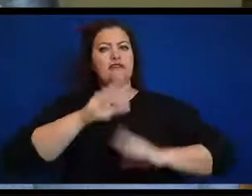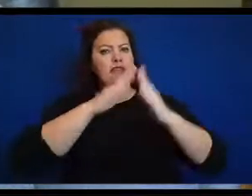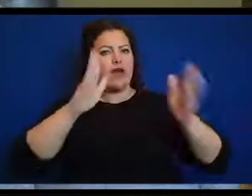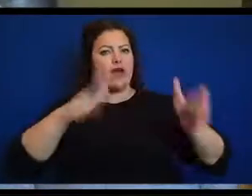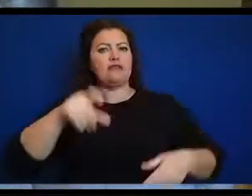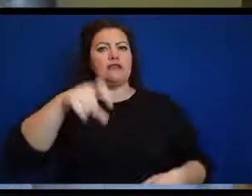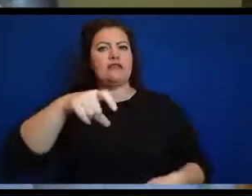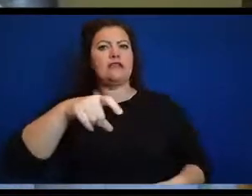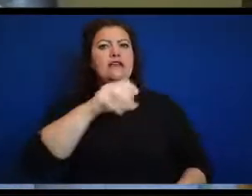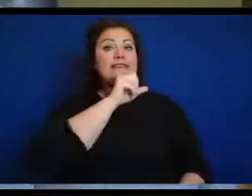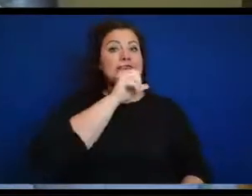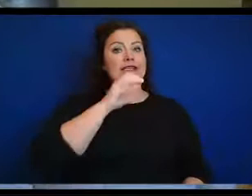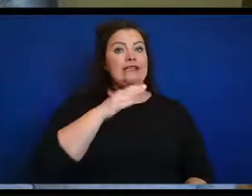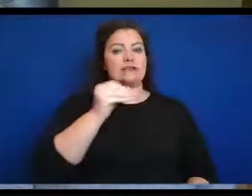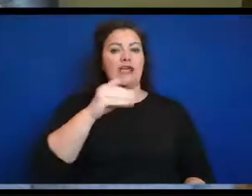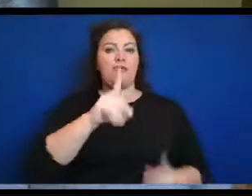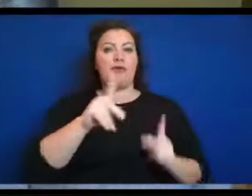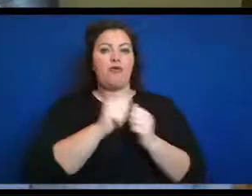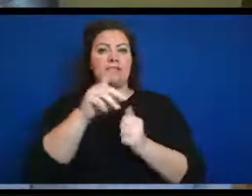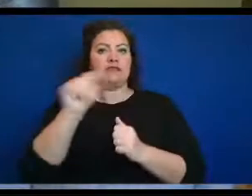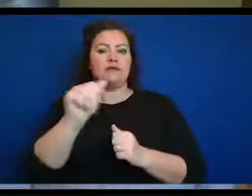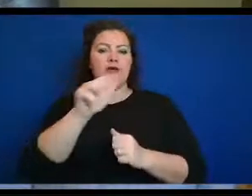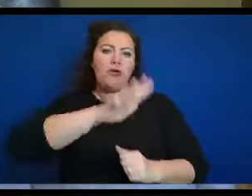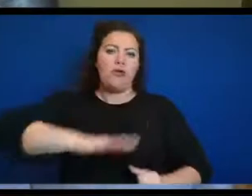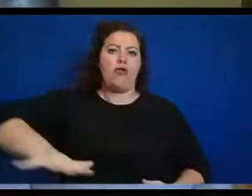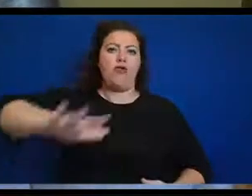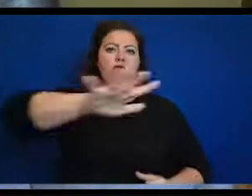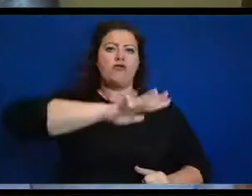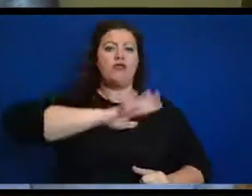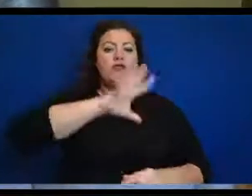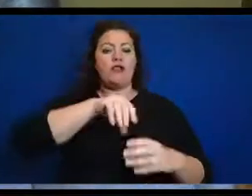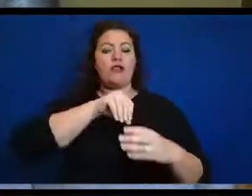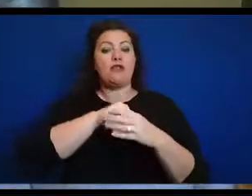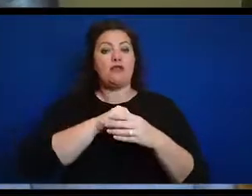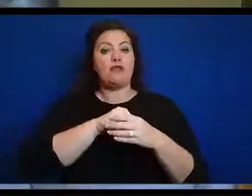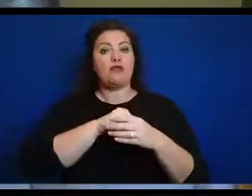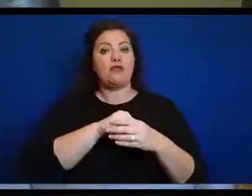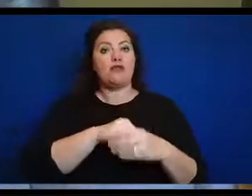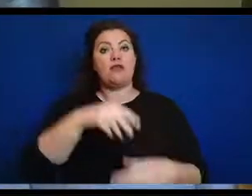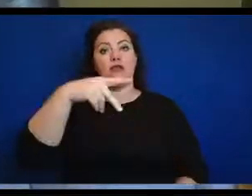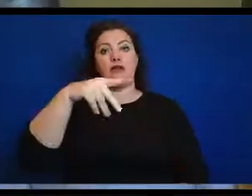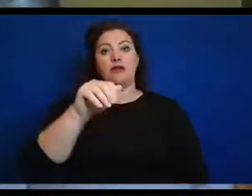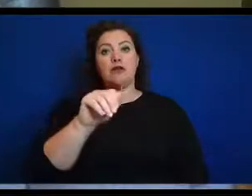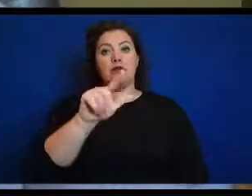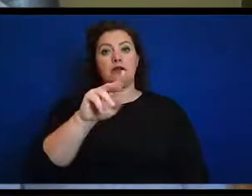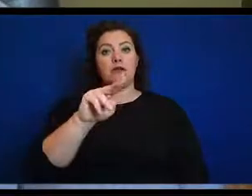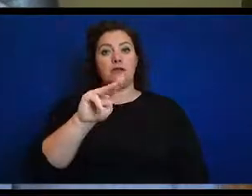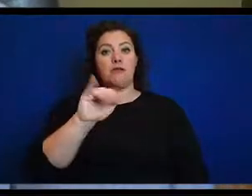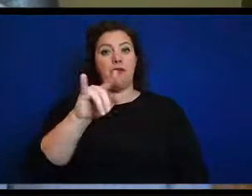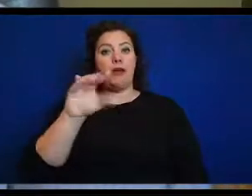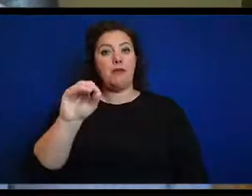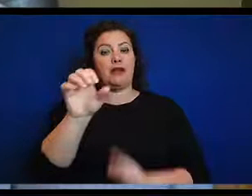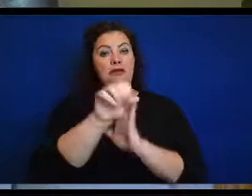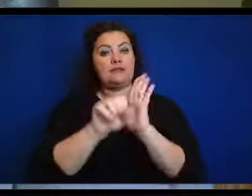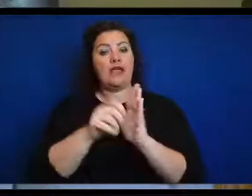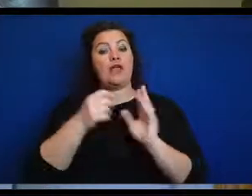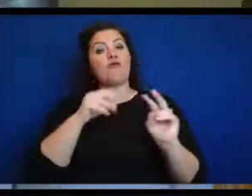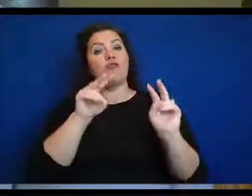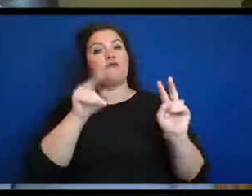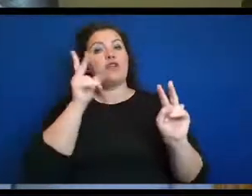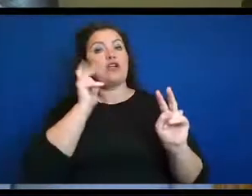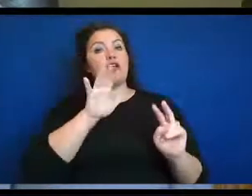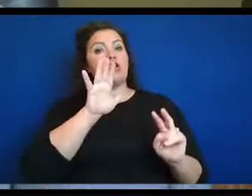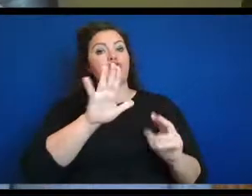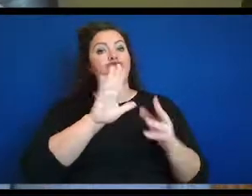with disabilities across the entire region, including the Palmetto State. We look forward to hearing your testimony, and thank you